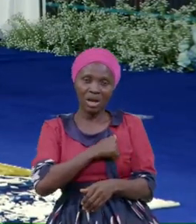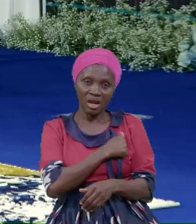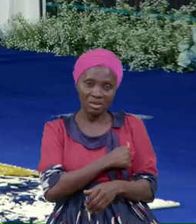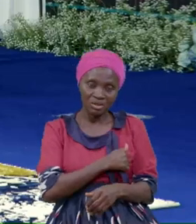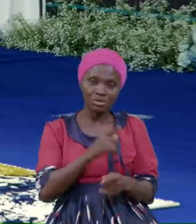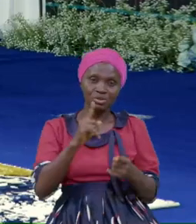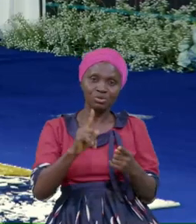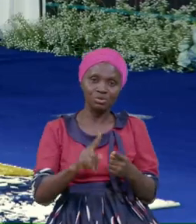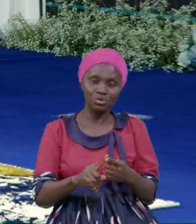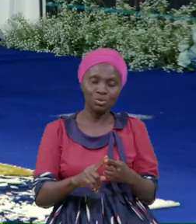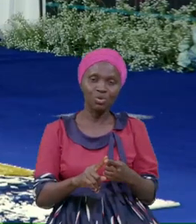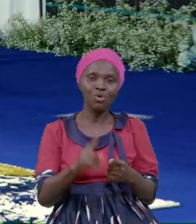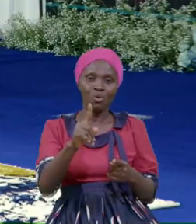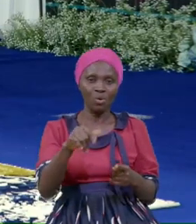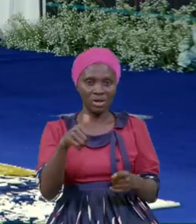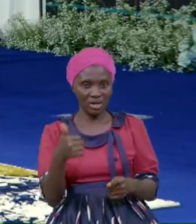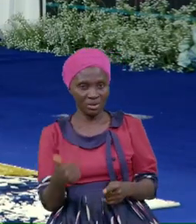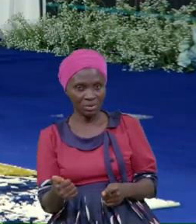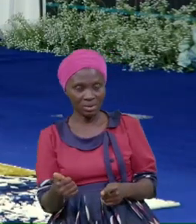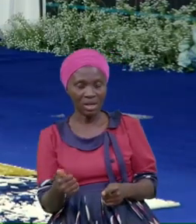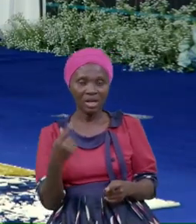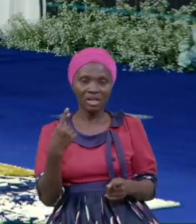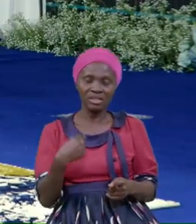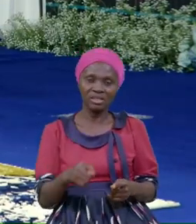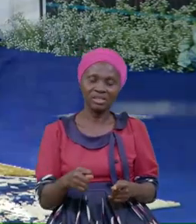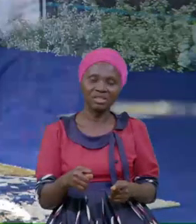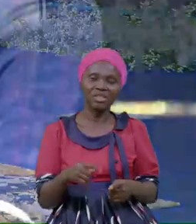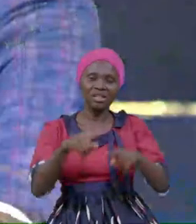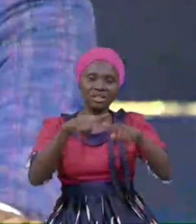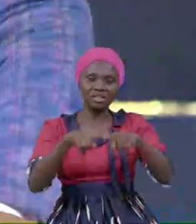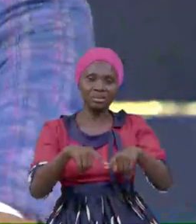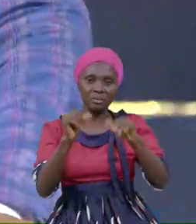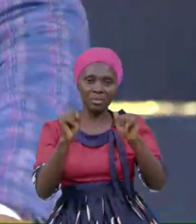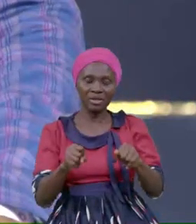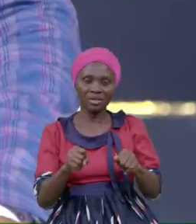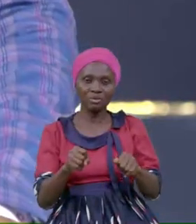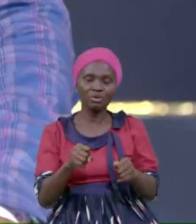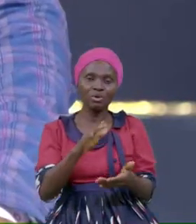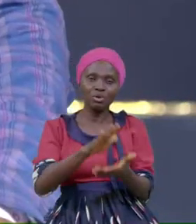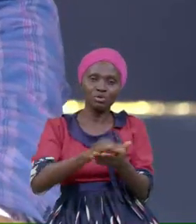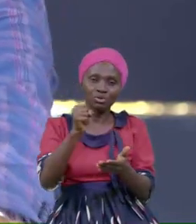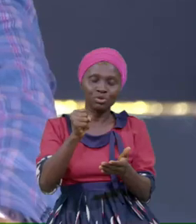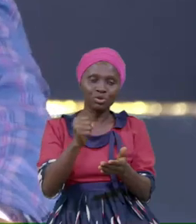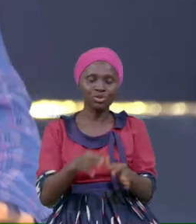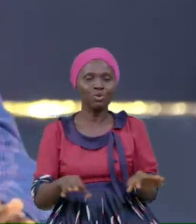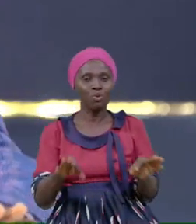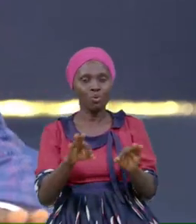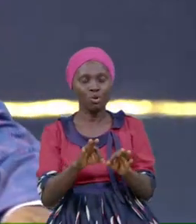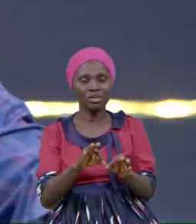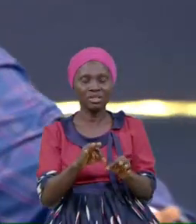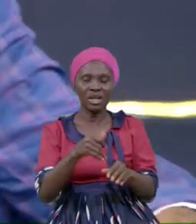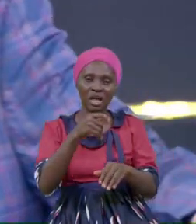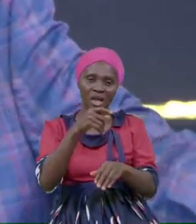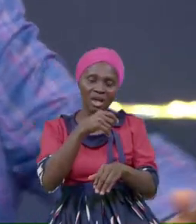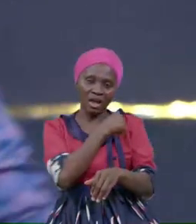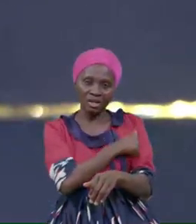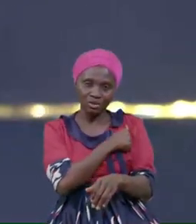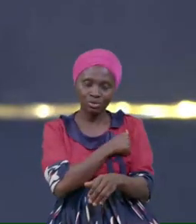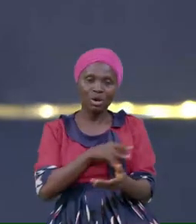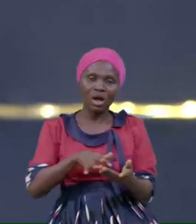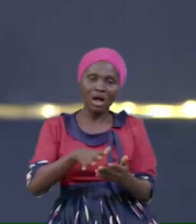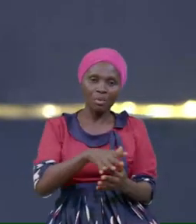dependable, trustworthy attitude. That's what he saw. And he saw their attitude to problems. Oh, they say there's nothing to worry